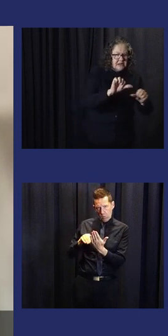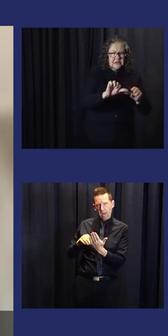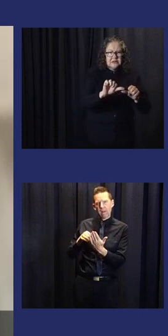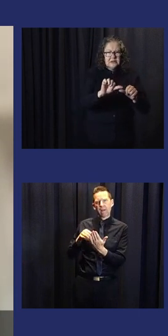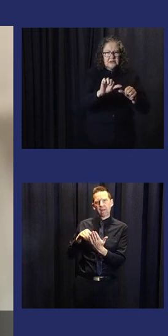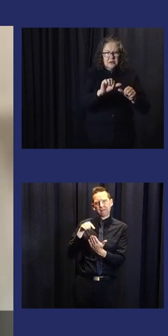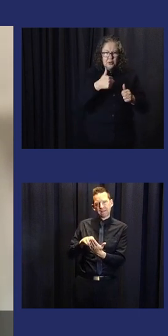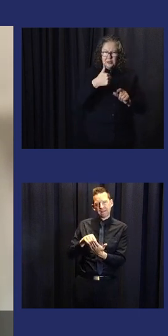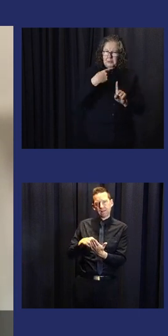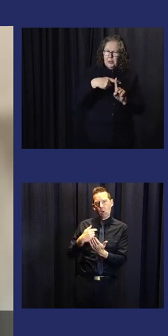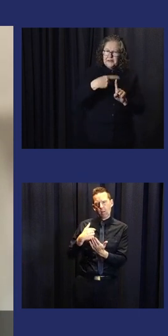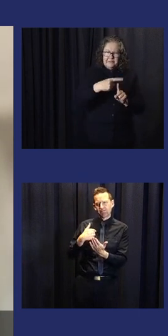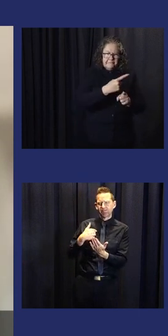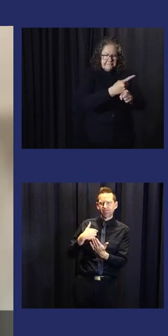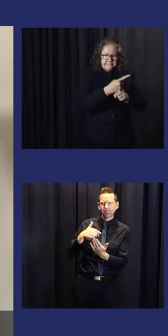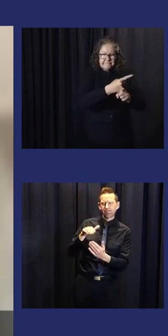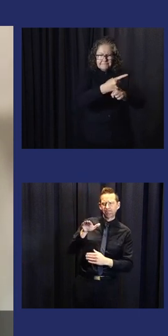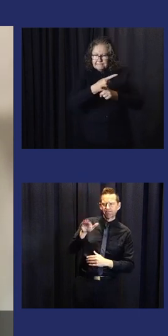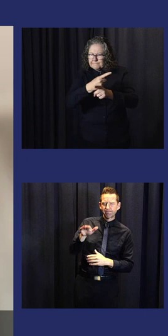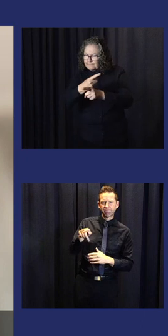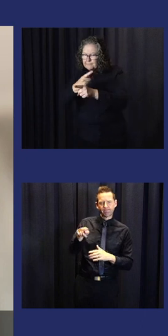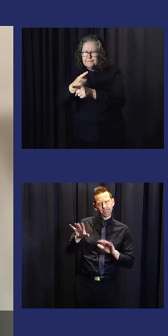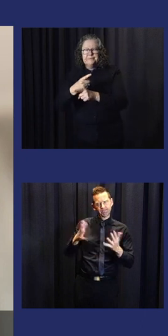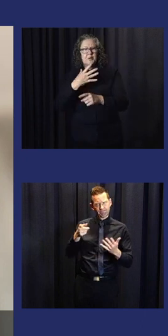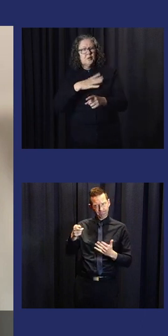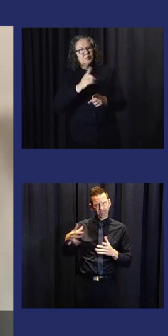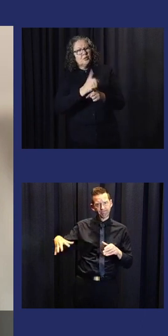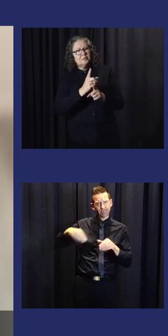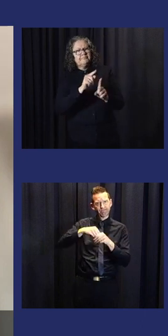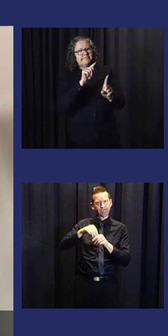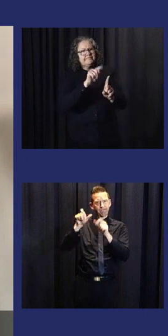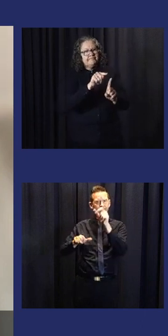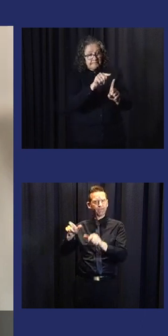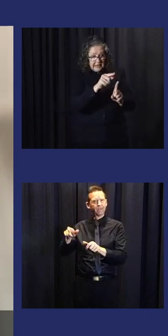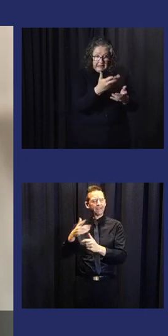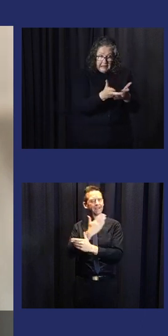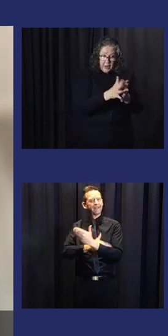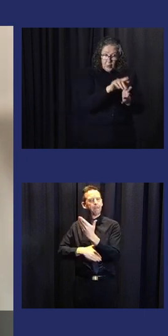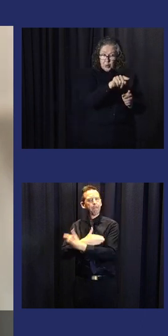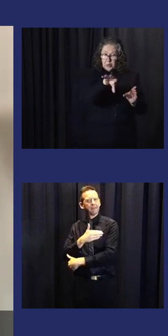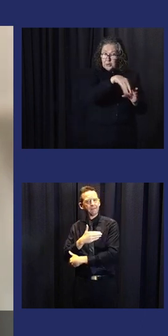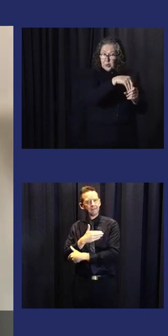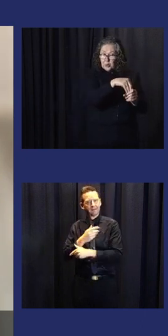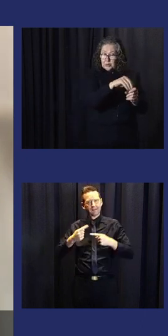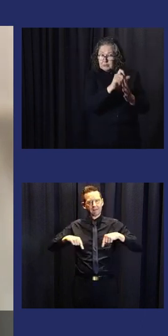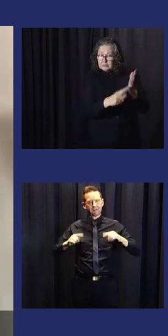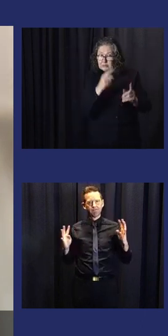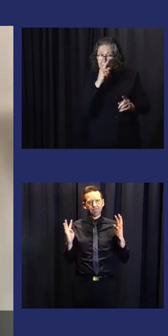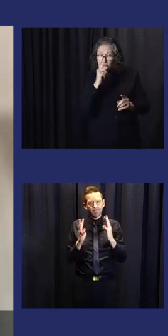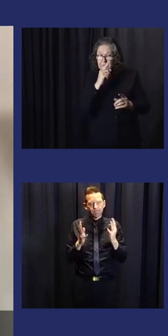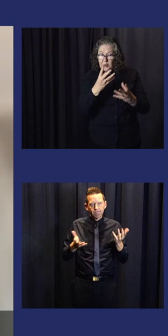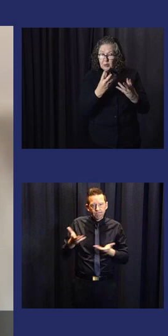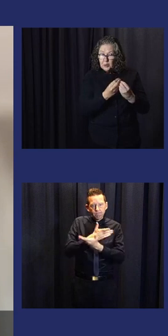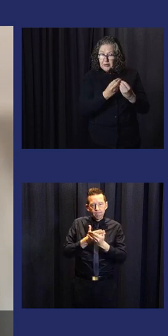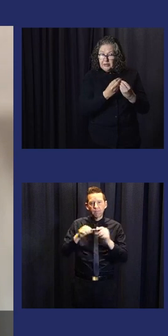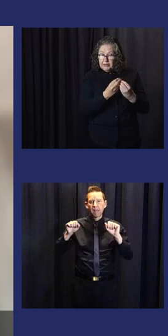we talk to them about how they include people with disabilities in disaster